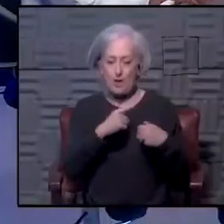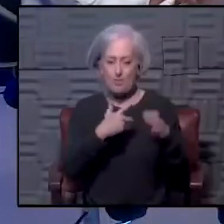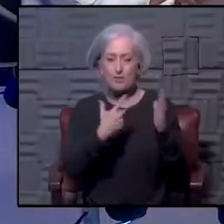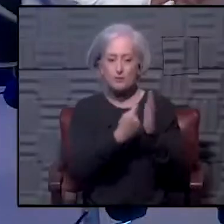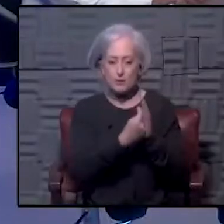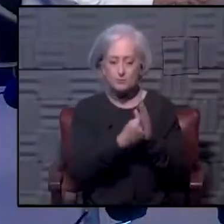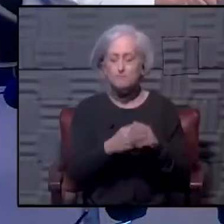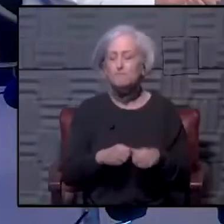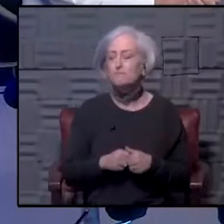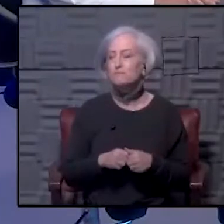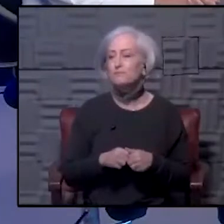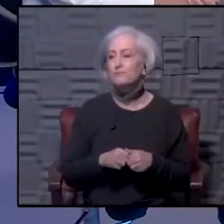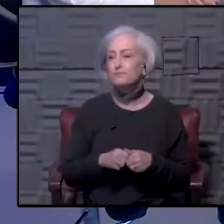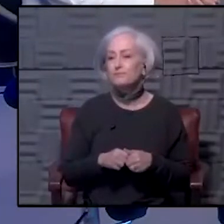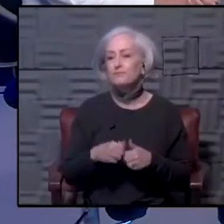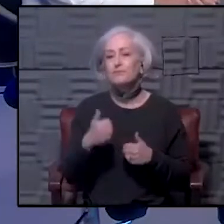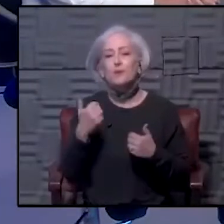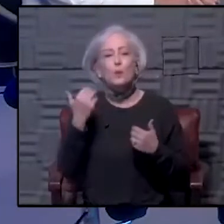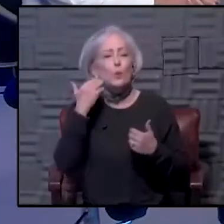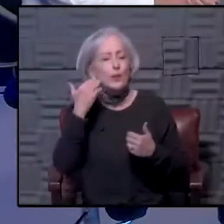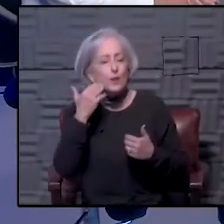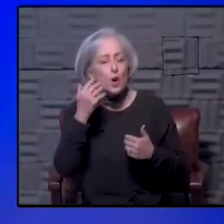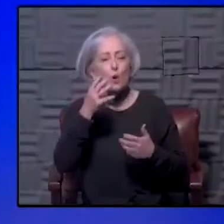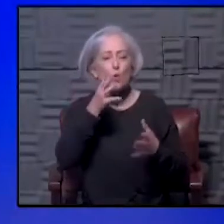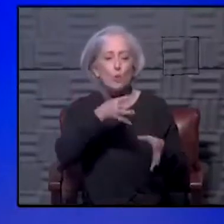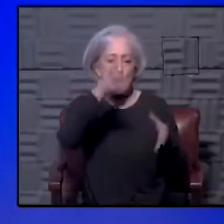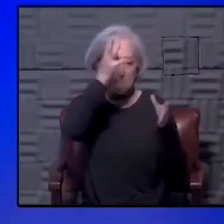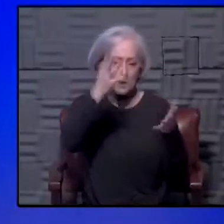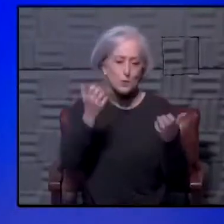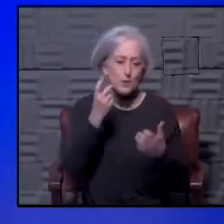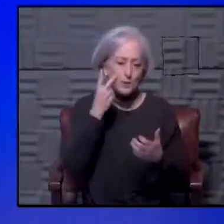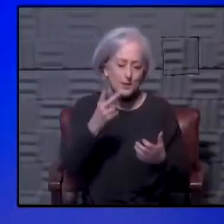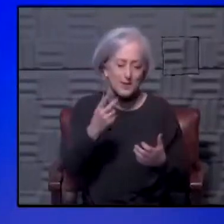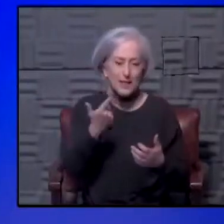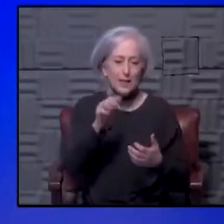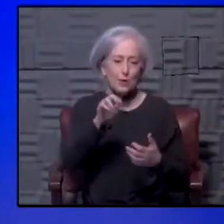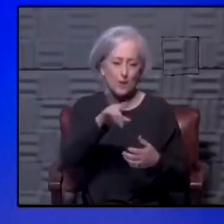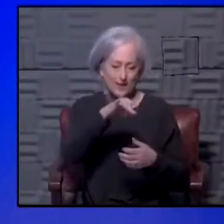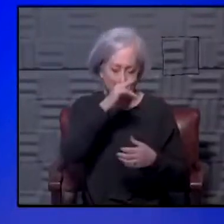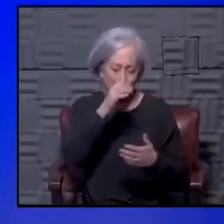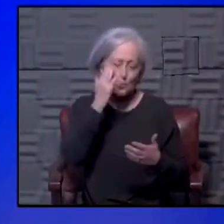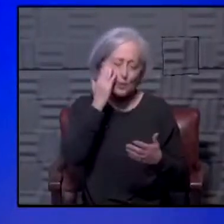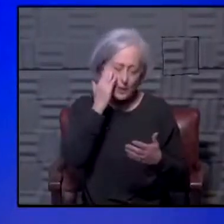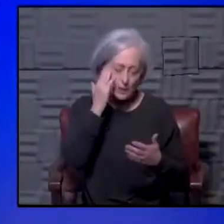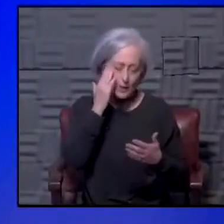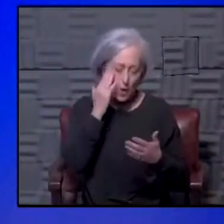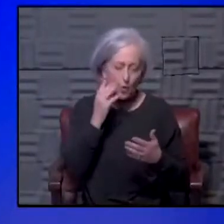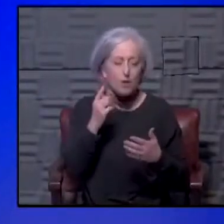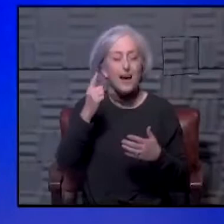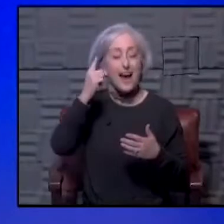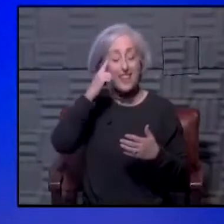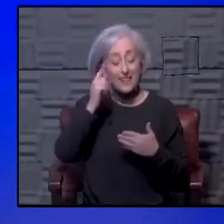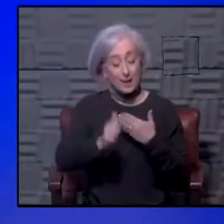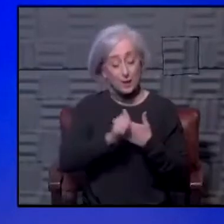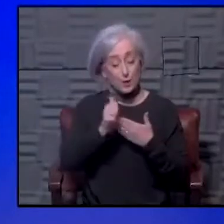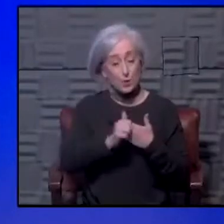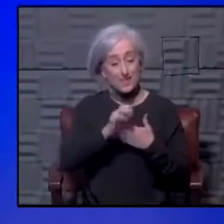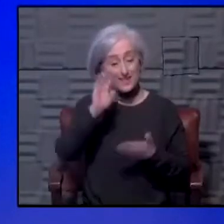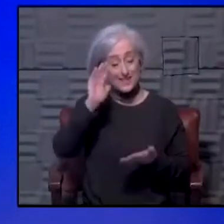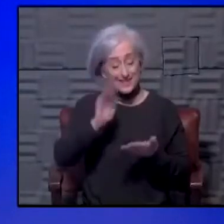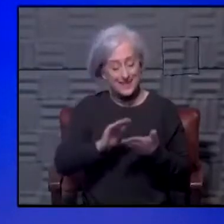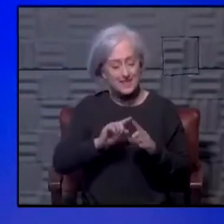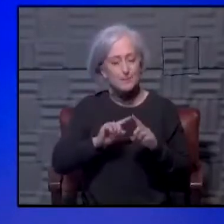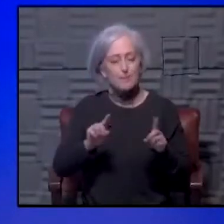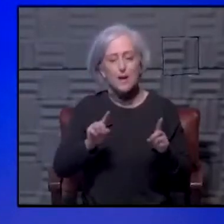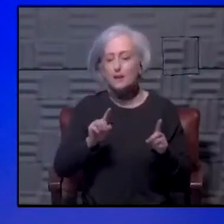that, grandparents want to see their grandkids, all that. I would agree. I think the risk is less, but we don't know that. And so that's why the